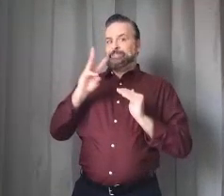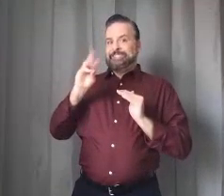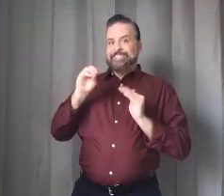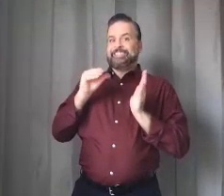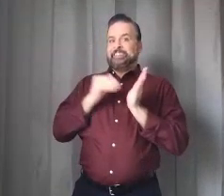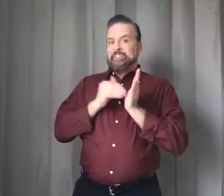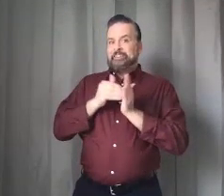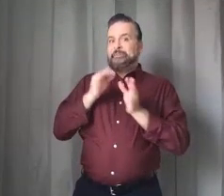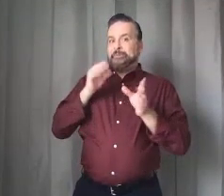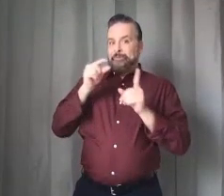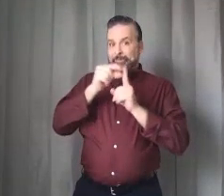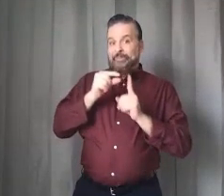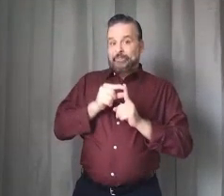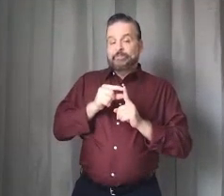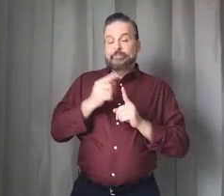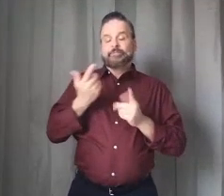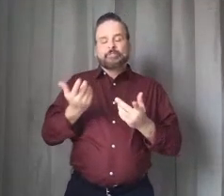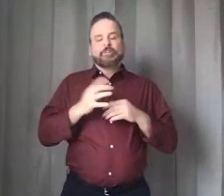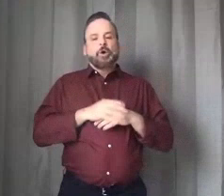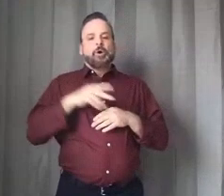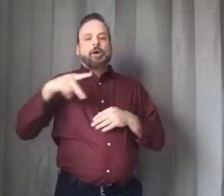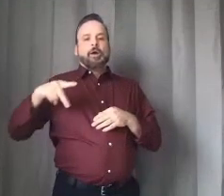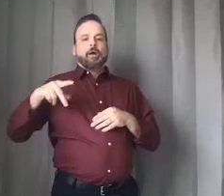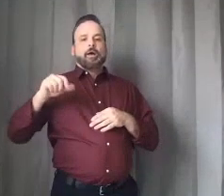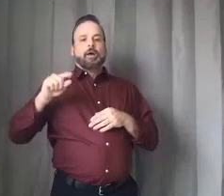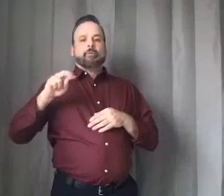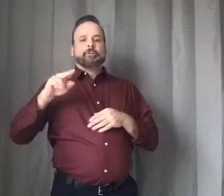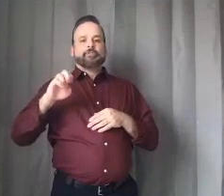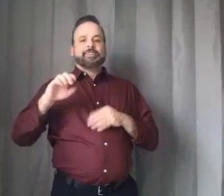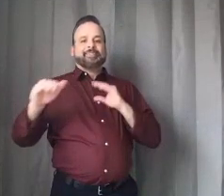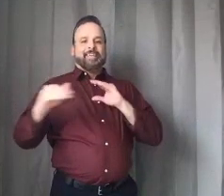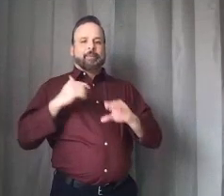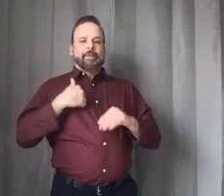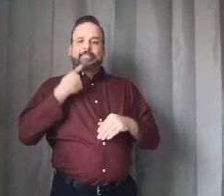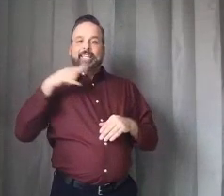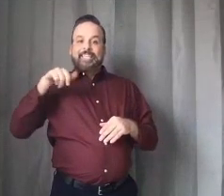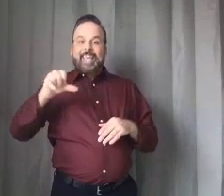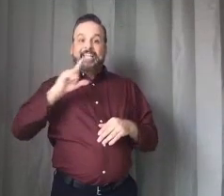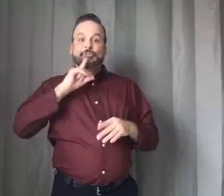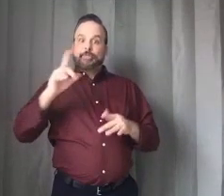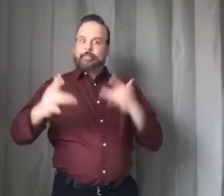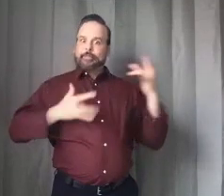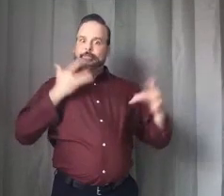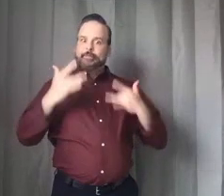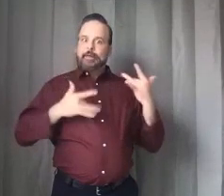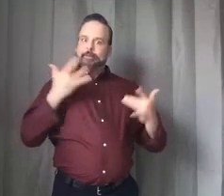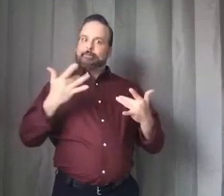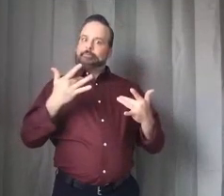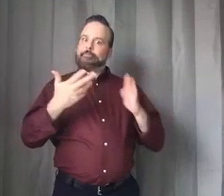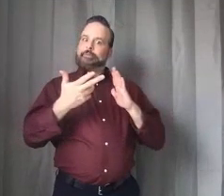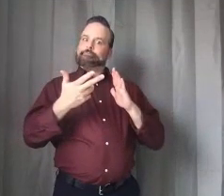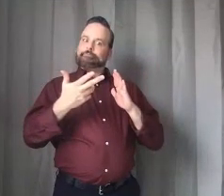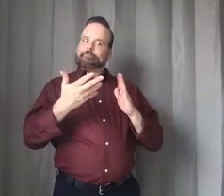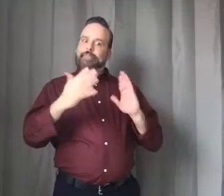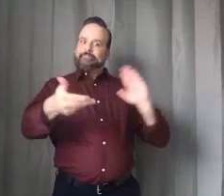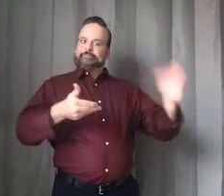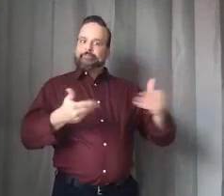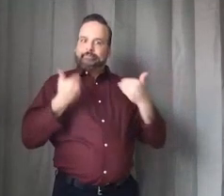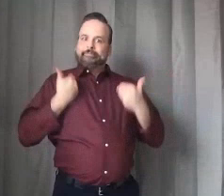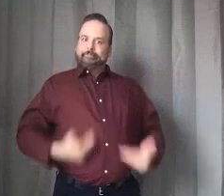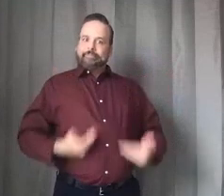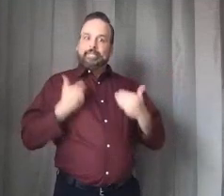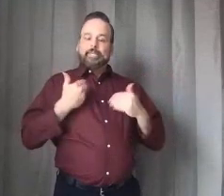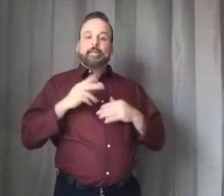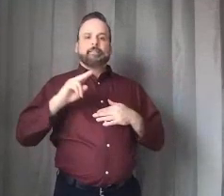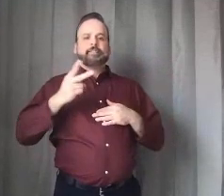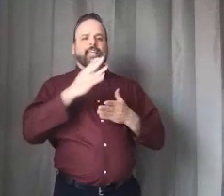Yeah, so Patrice just emailed me and I said yes, because I was really excited to be thought of and invited. And then what's